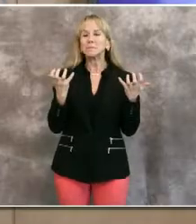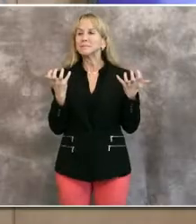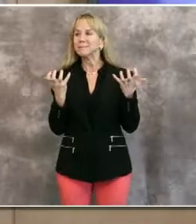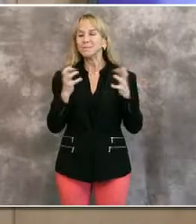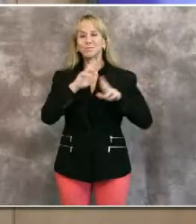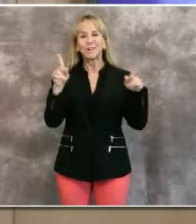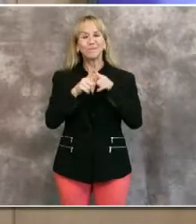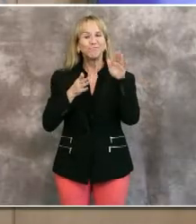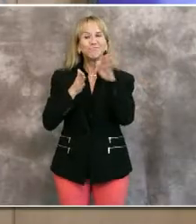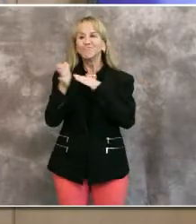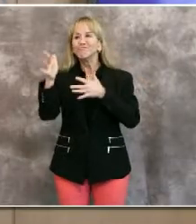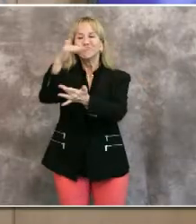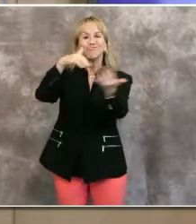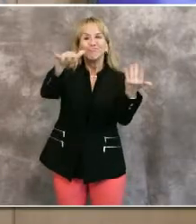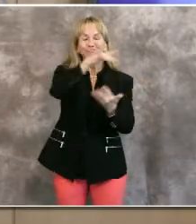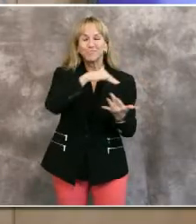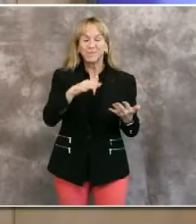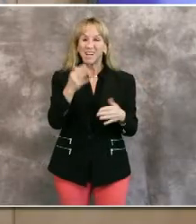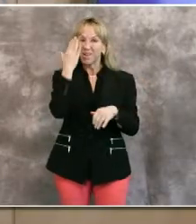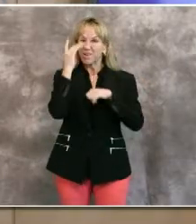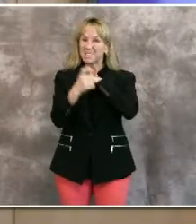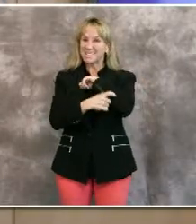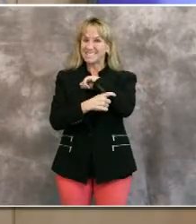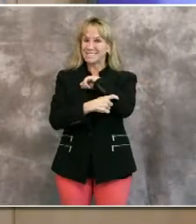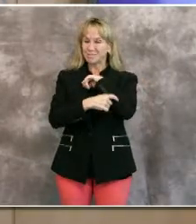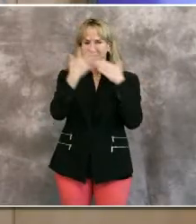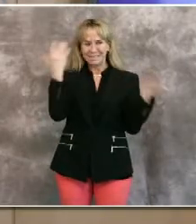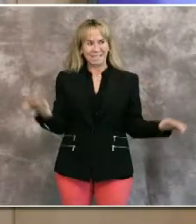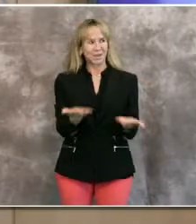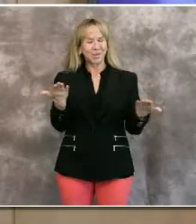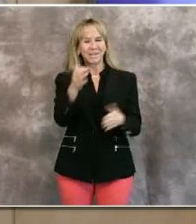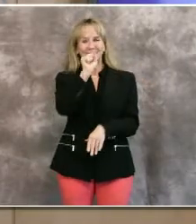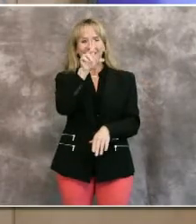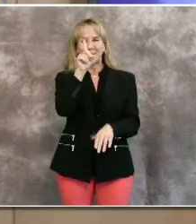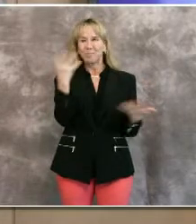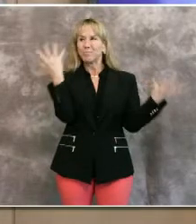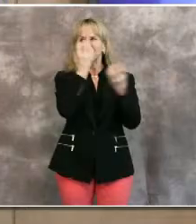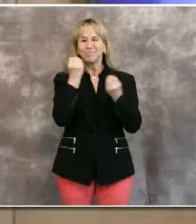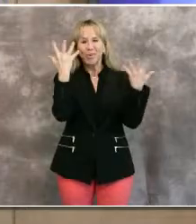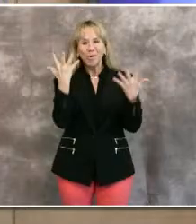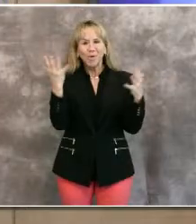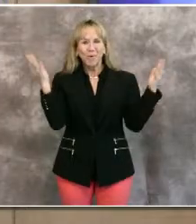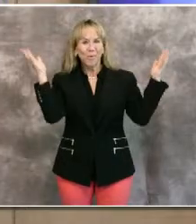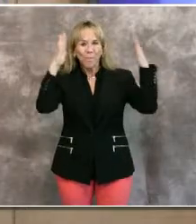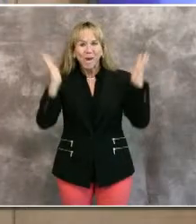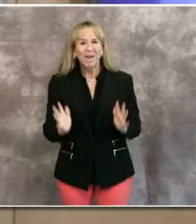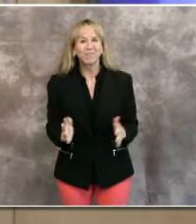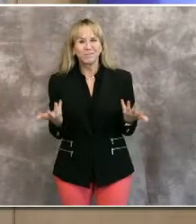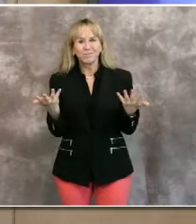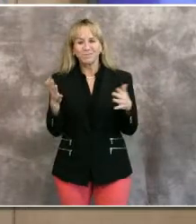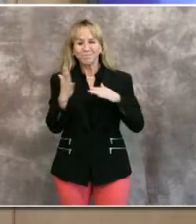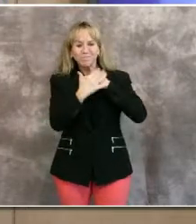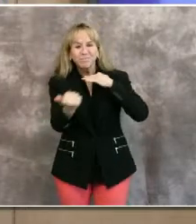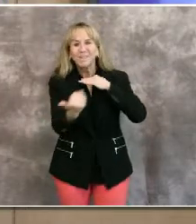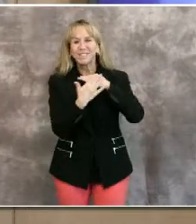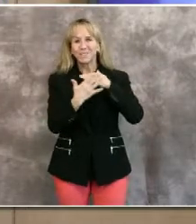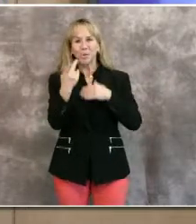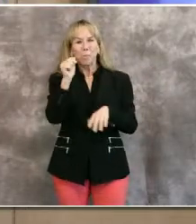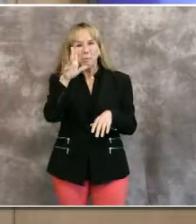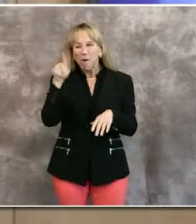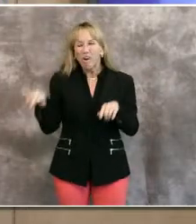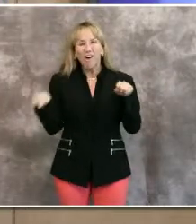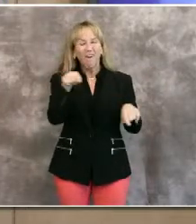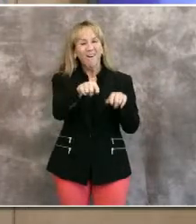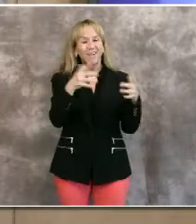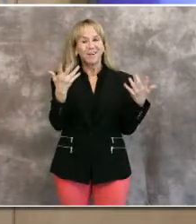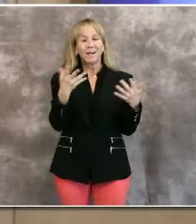air. It's all very tempting to live in San Diego with our great weather and our beaches and parks. And while